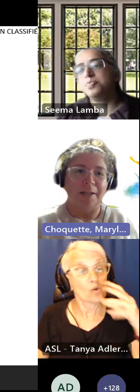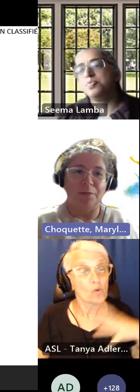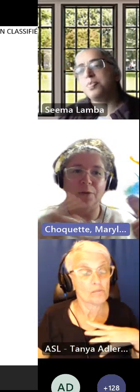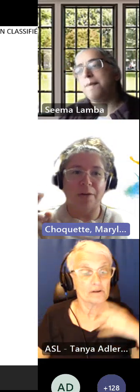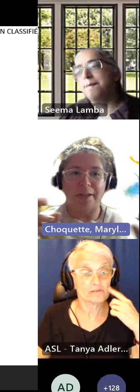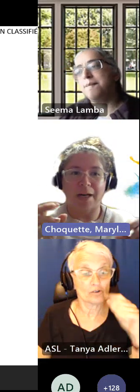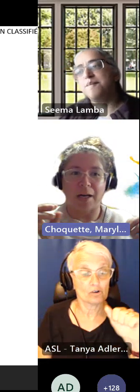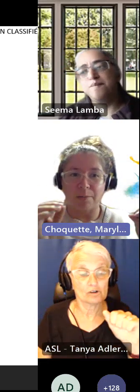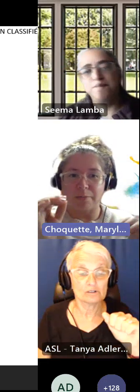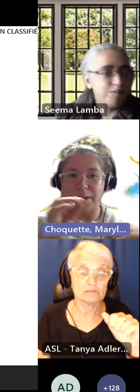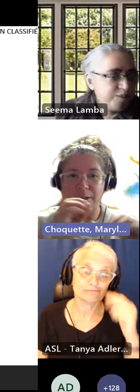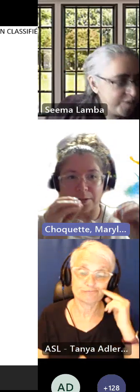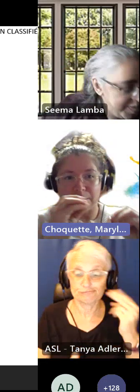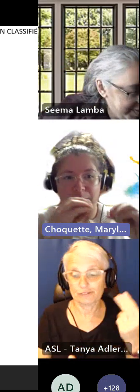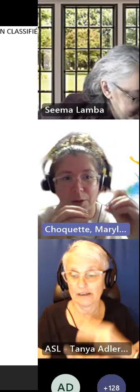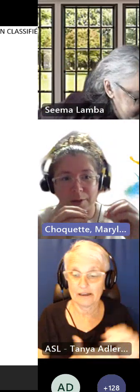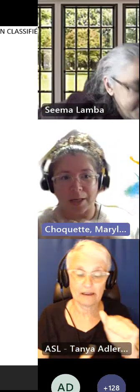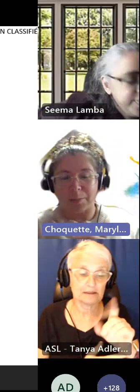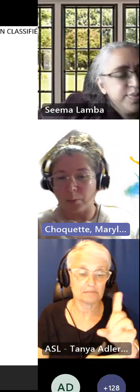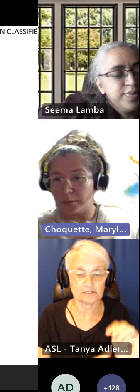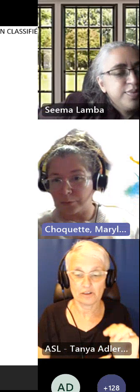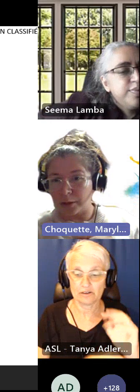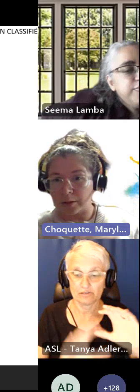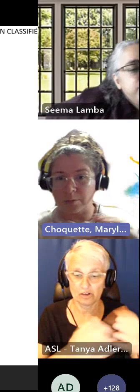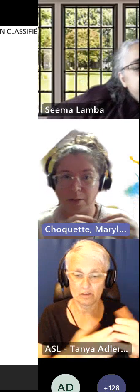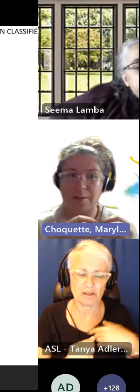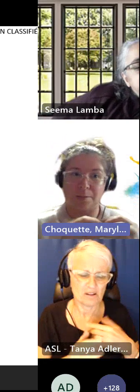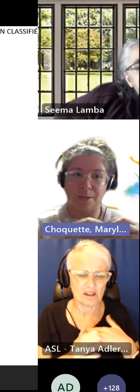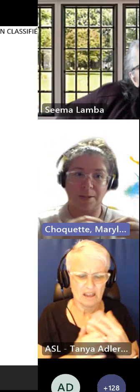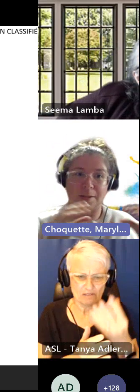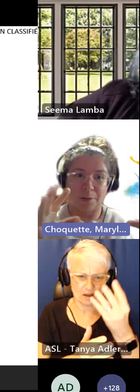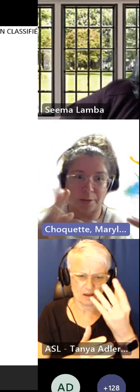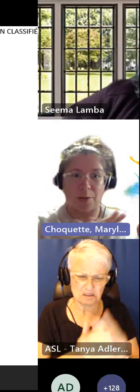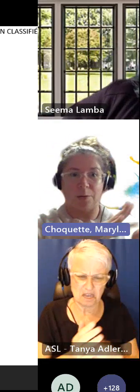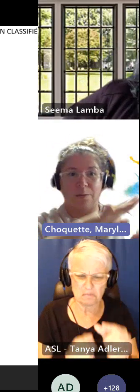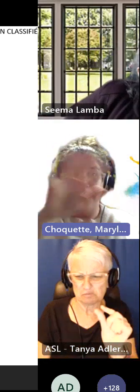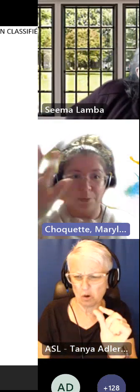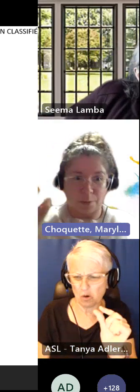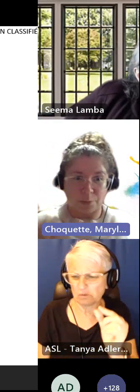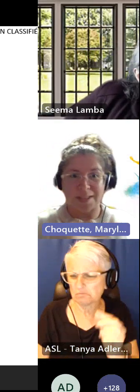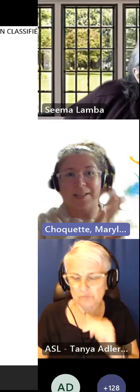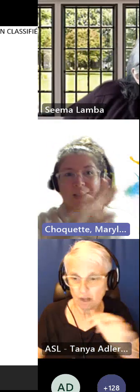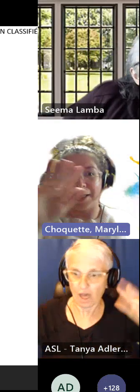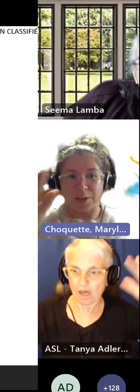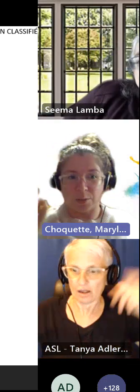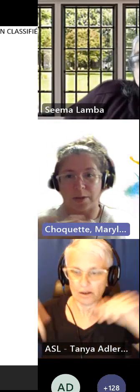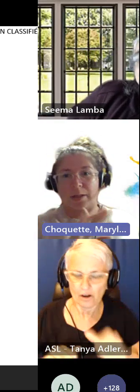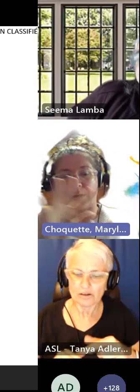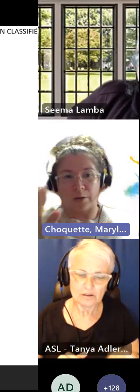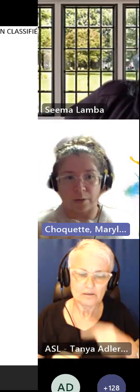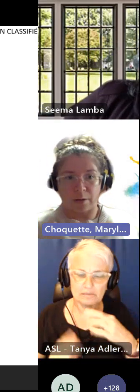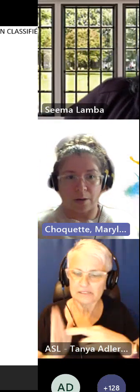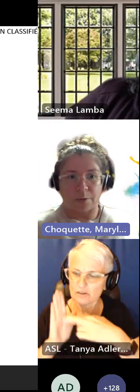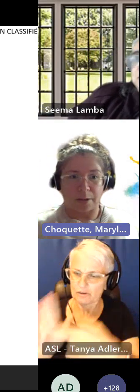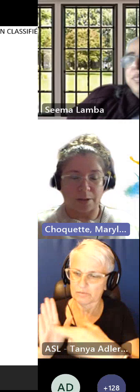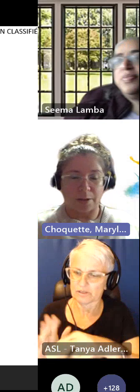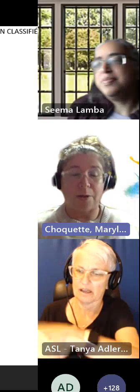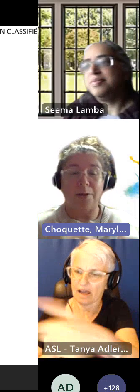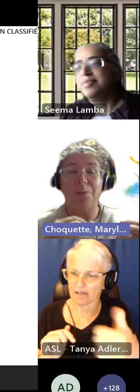category, like if you have a gap, then it's a small gap. I wouldn't freak out because it means that they're now represented elsewhere in